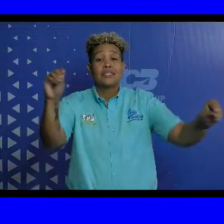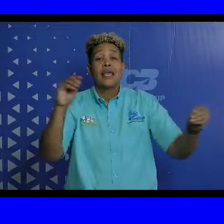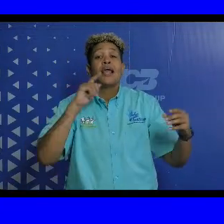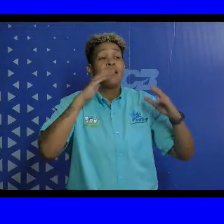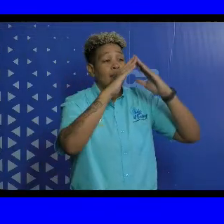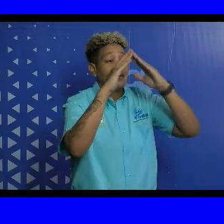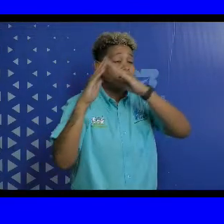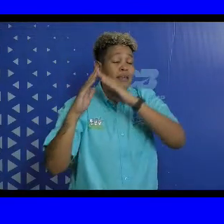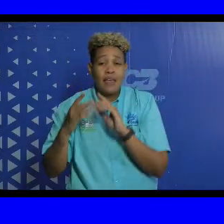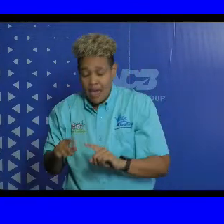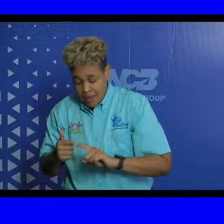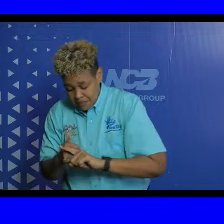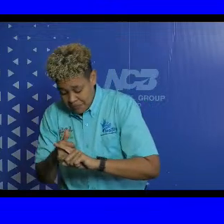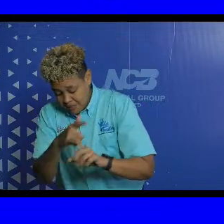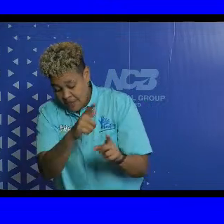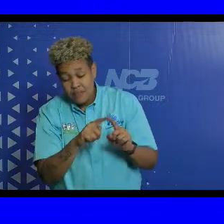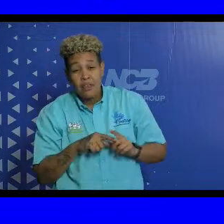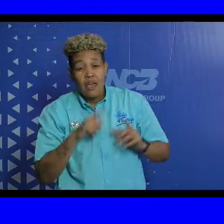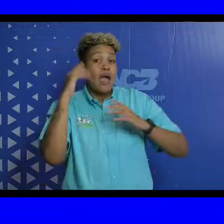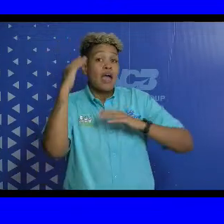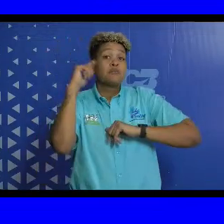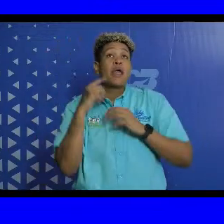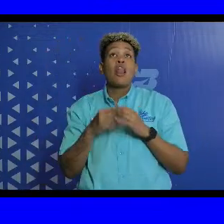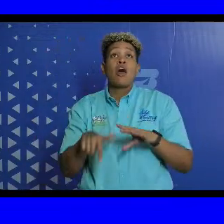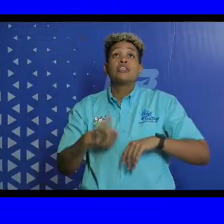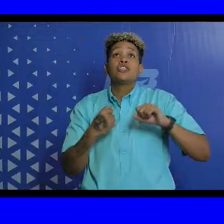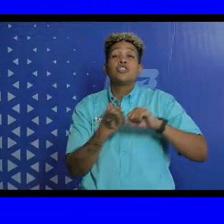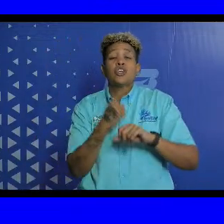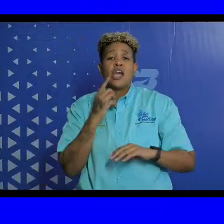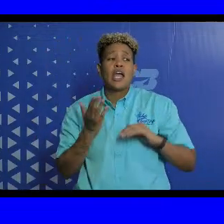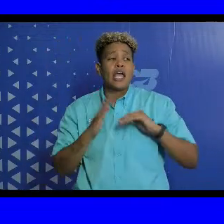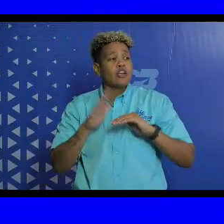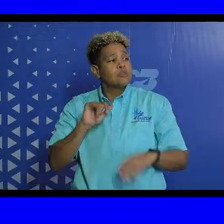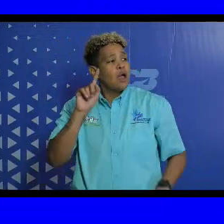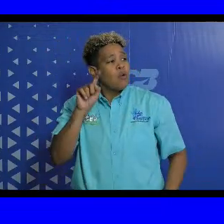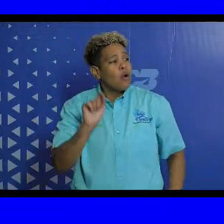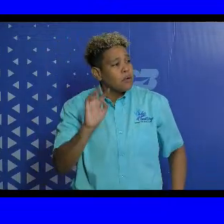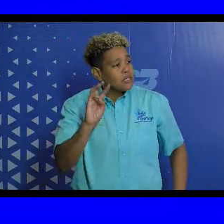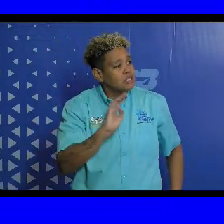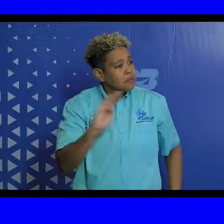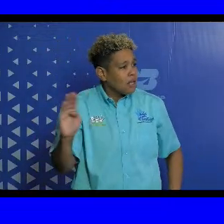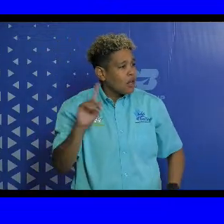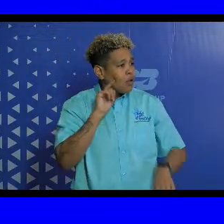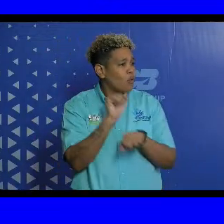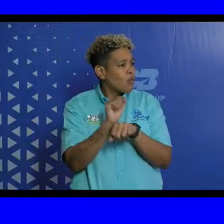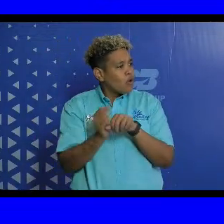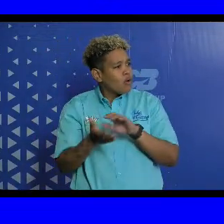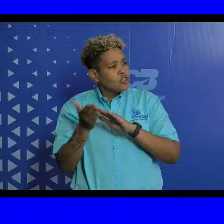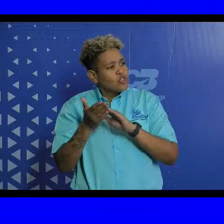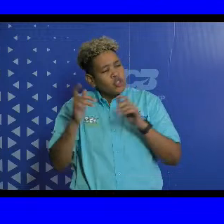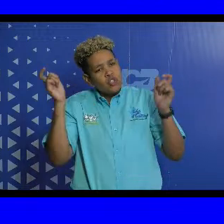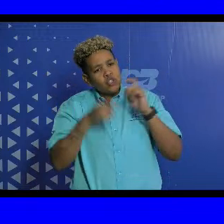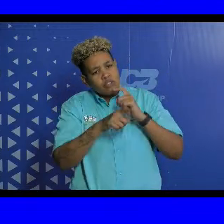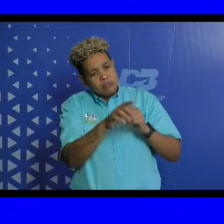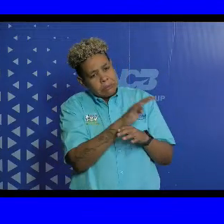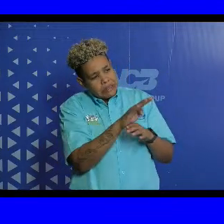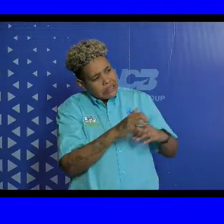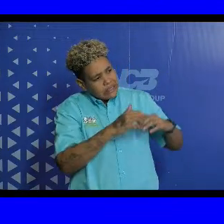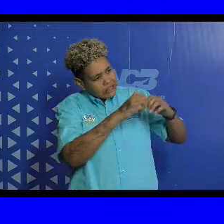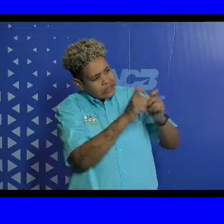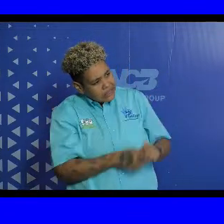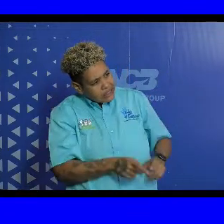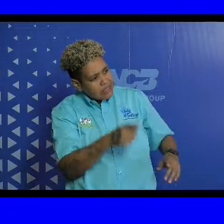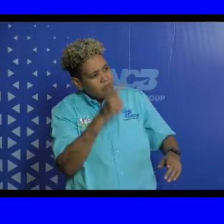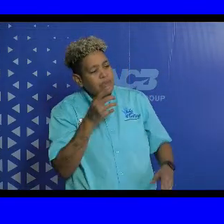estate. Expected credit losses this year also increased by 1.6 billion. Work continues to transform